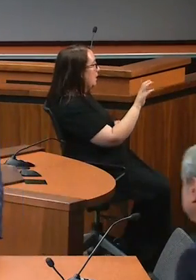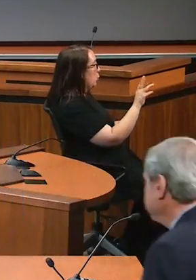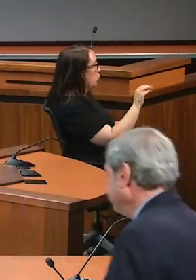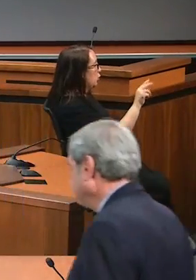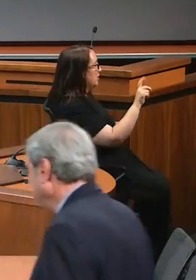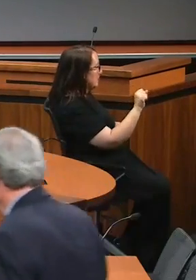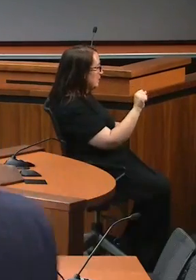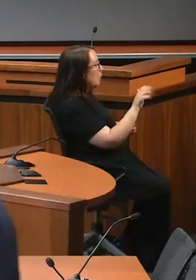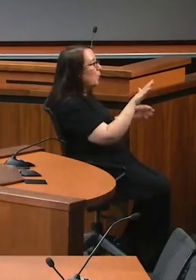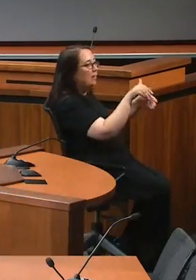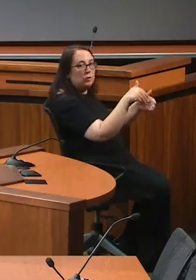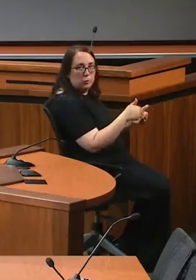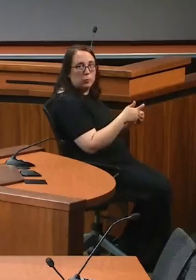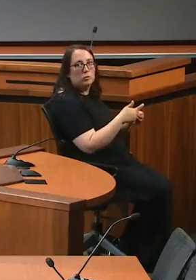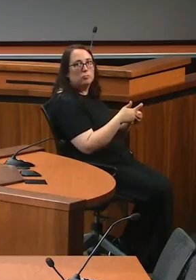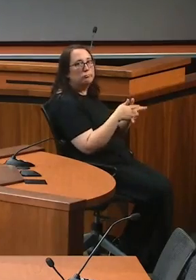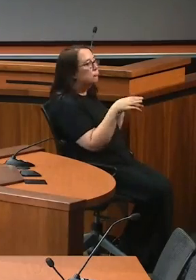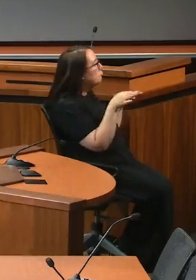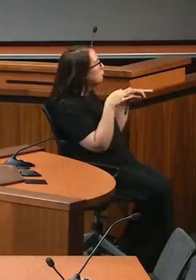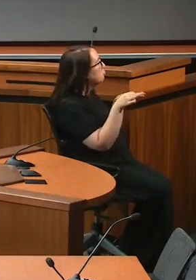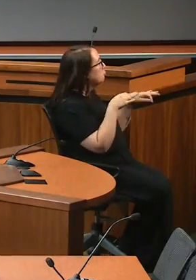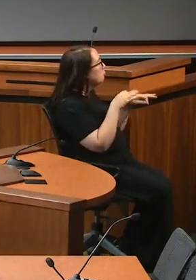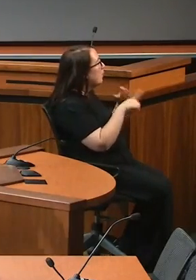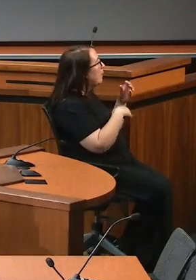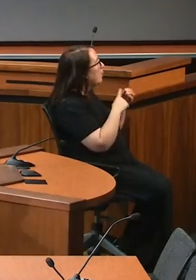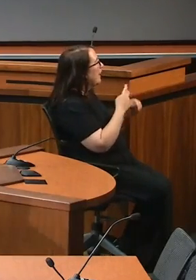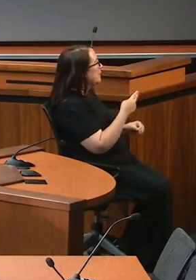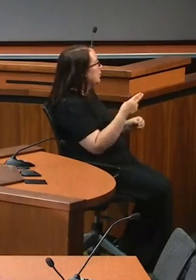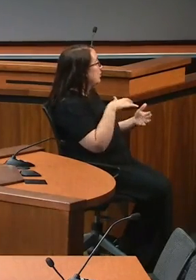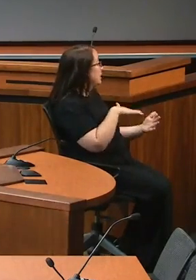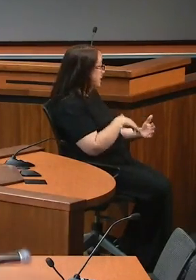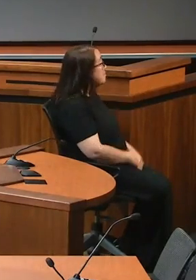going to introduce what you need to know about the H&H study.